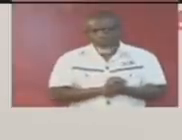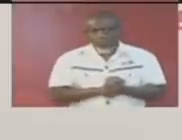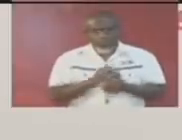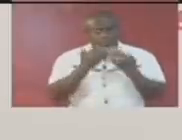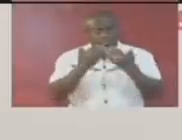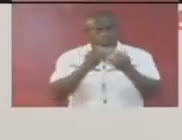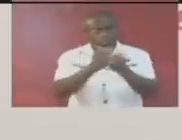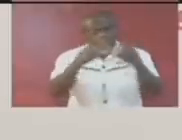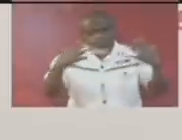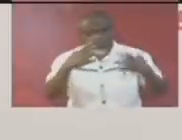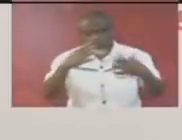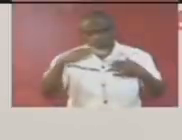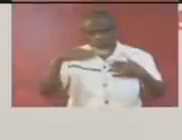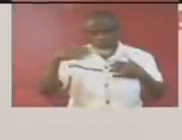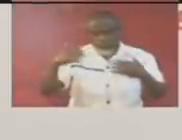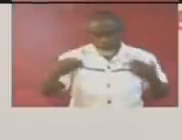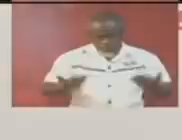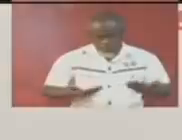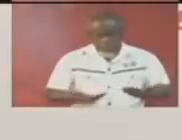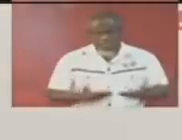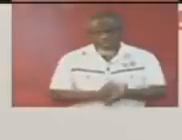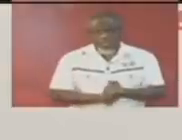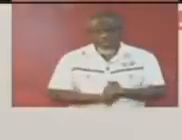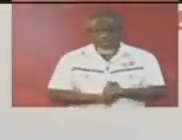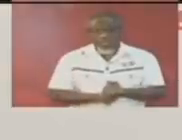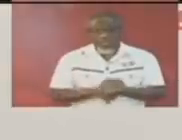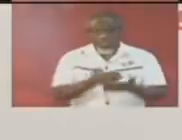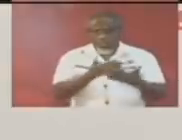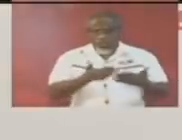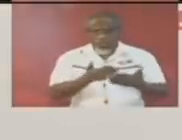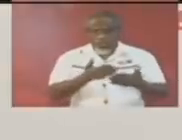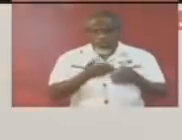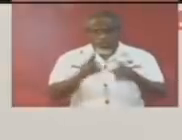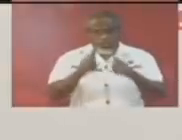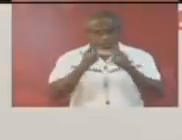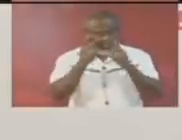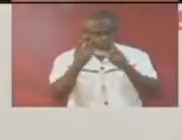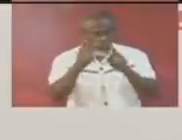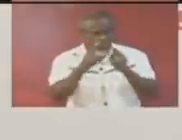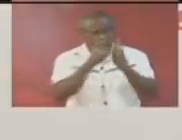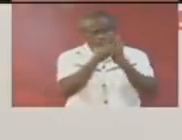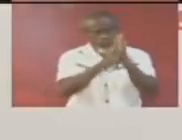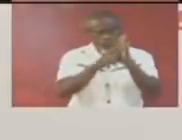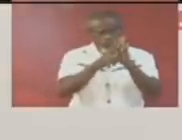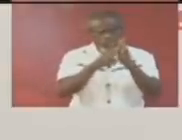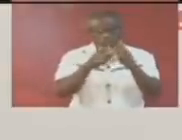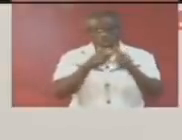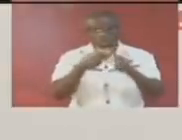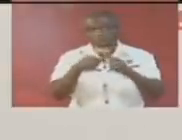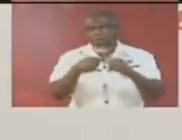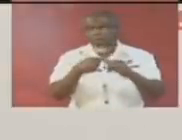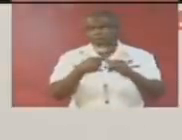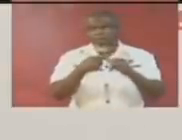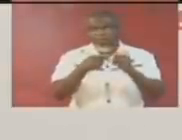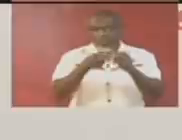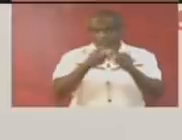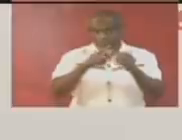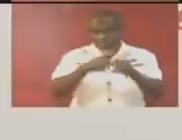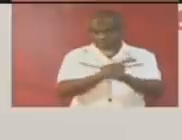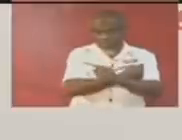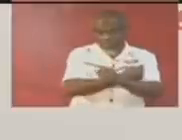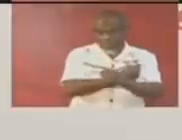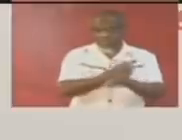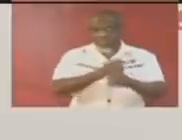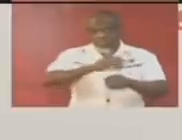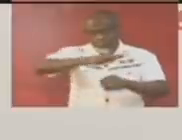joining us. And before we go to the WHO video on vaccines and variants, I just ask that we all reflect on